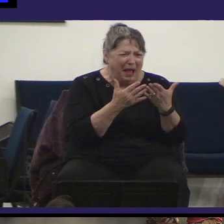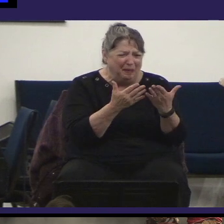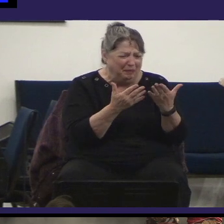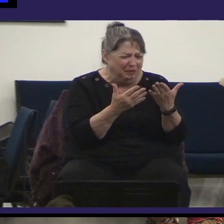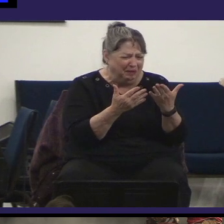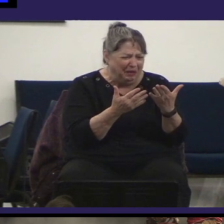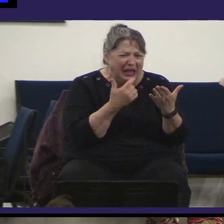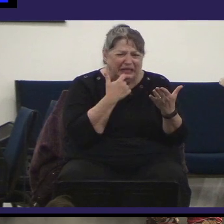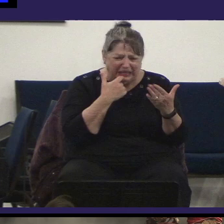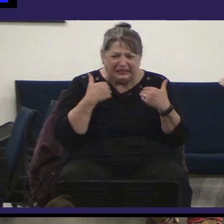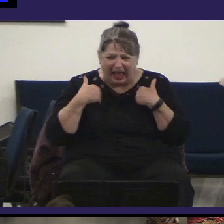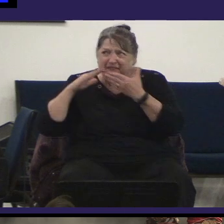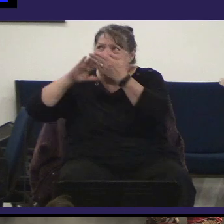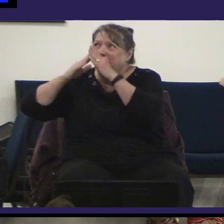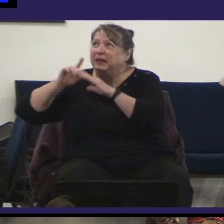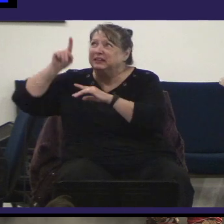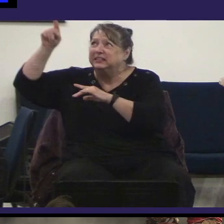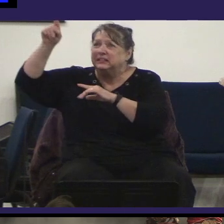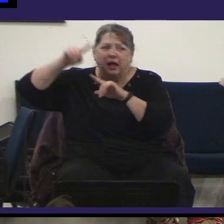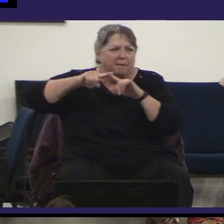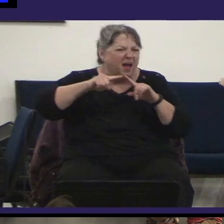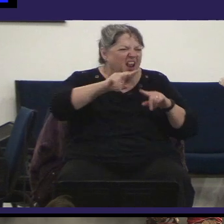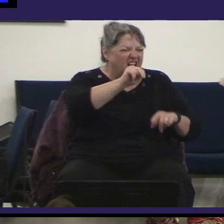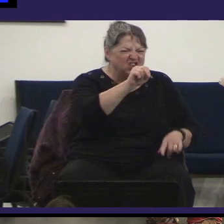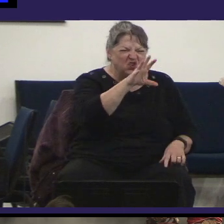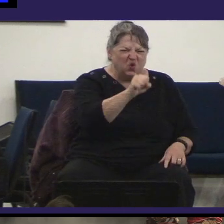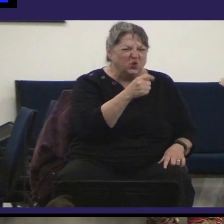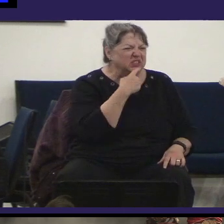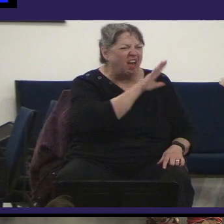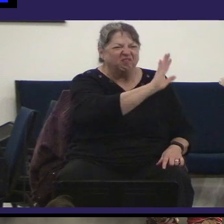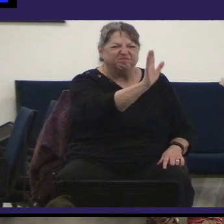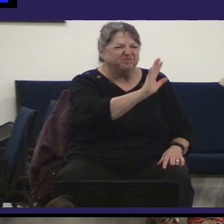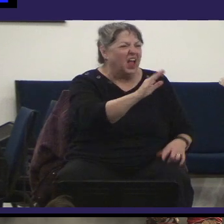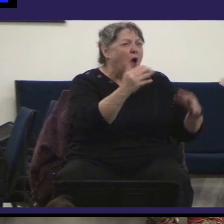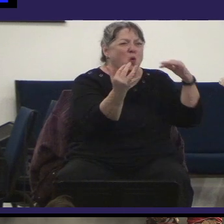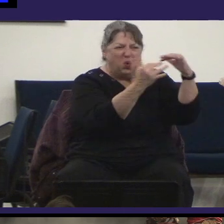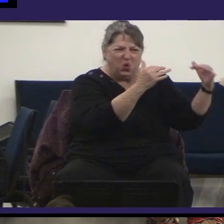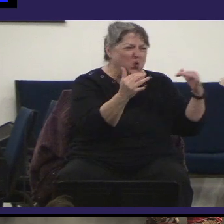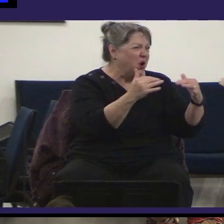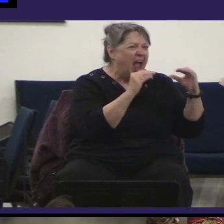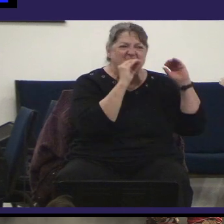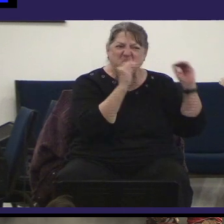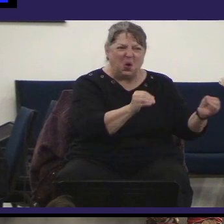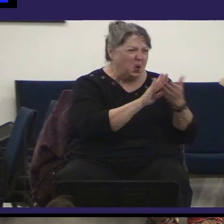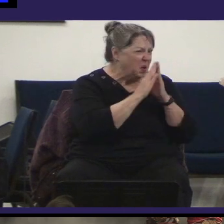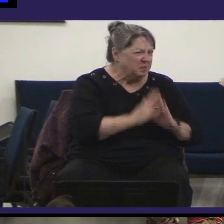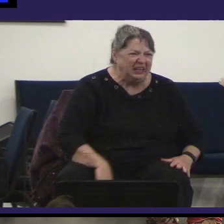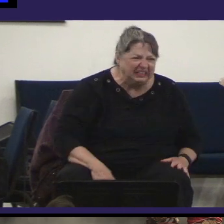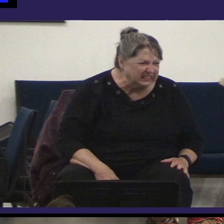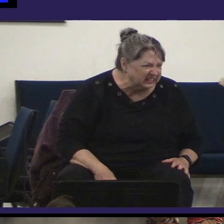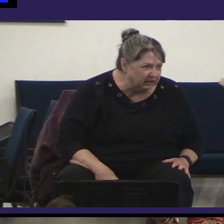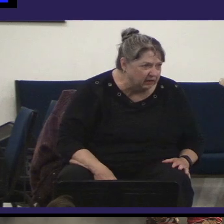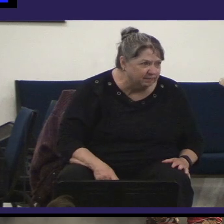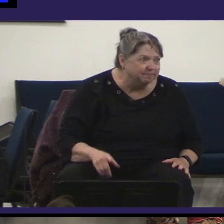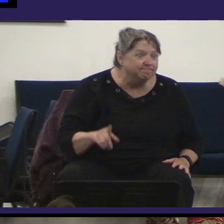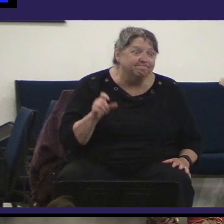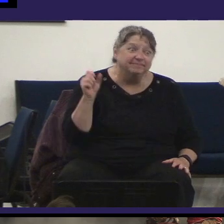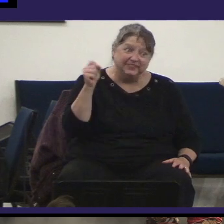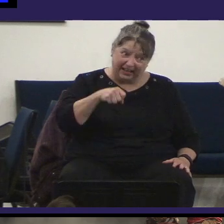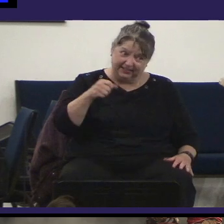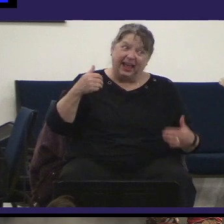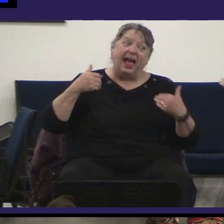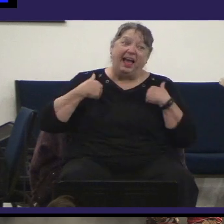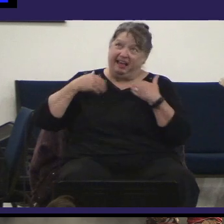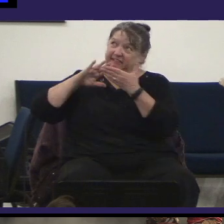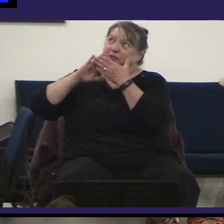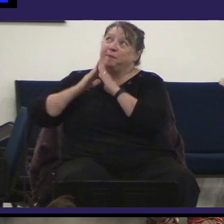is peace in this world, and his name is Jesus. It's who we're walking with. Our feet fitted with the readiness that comes from the